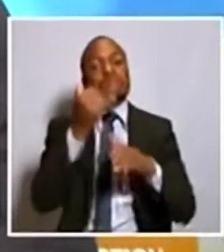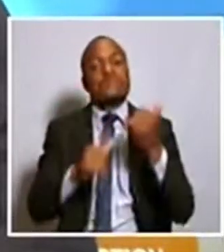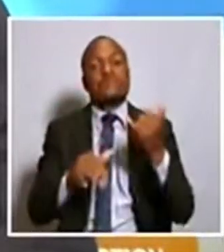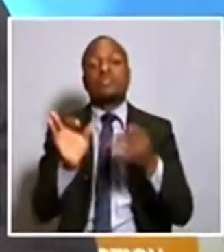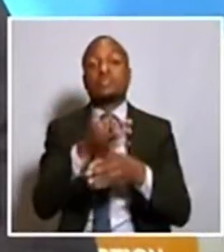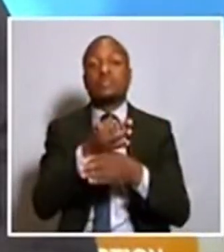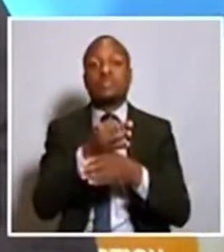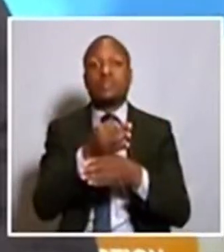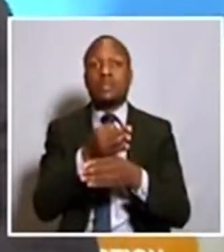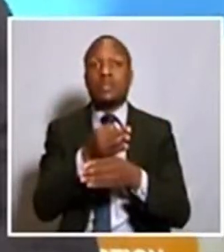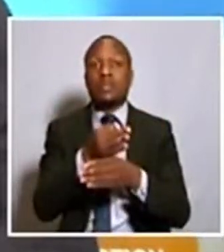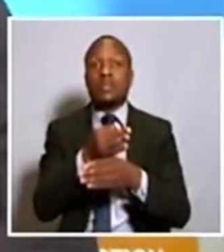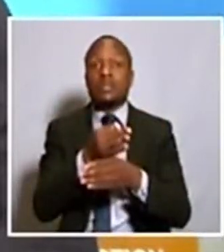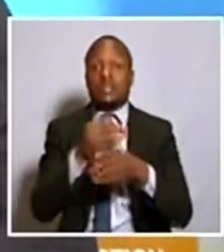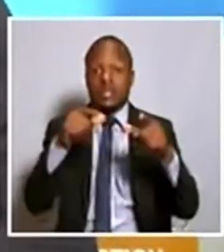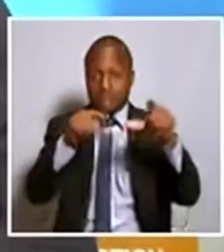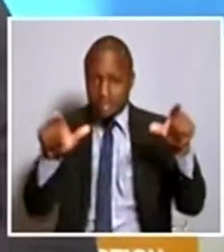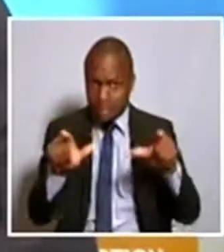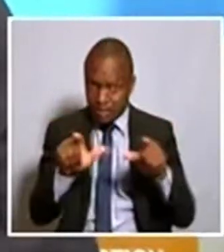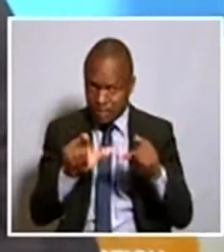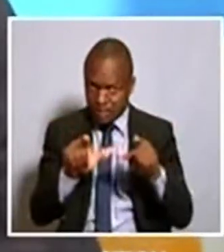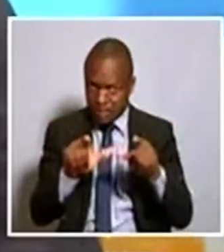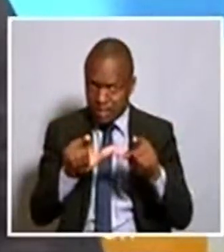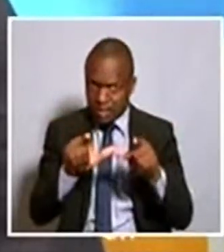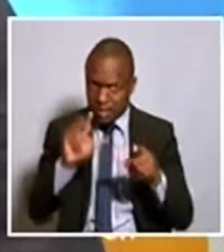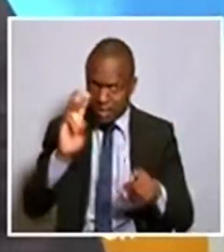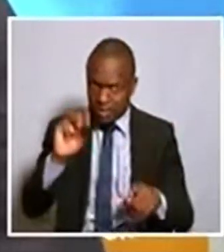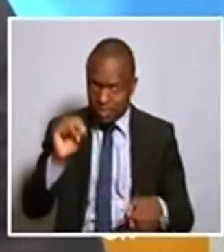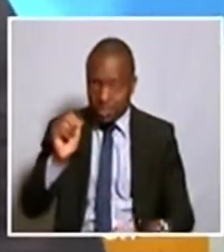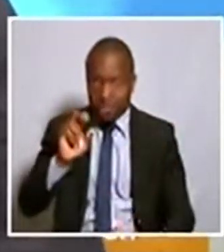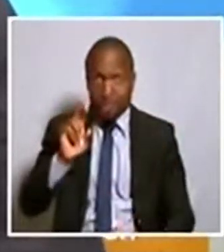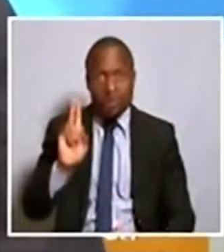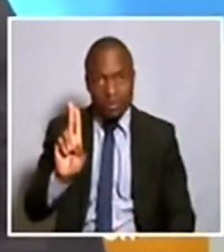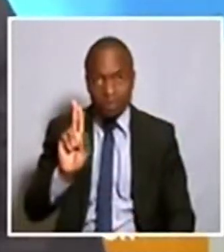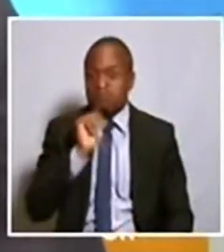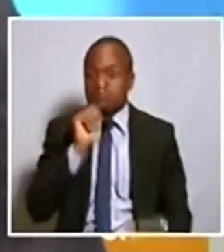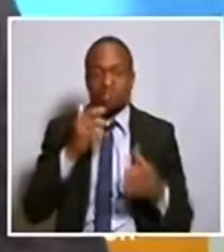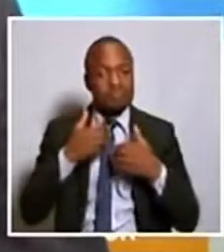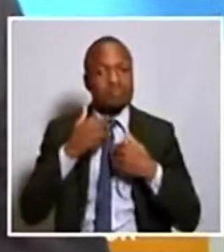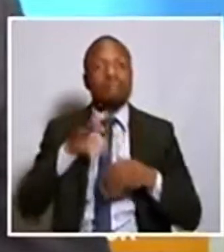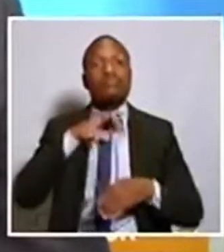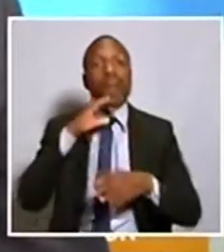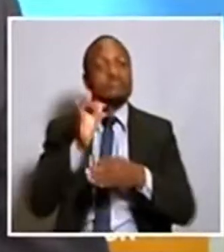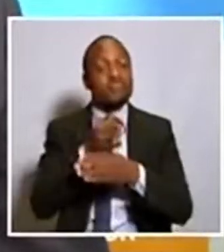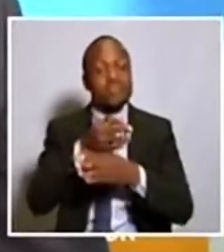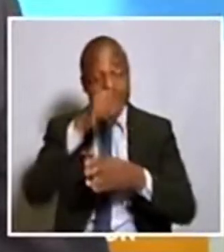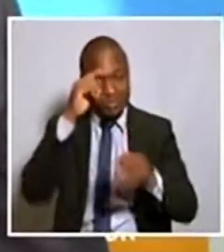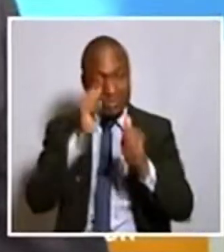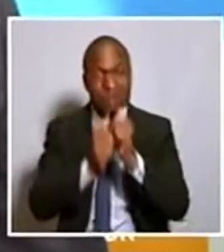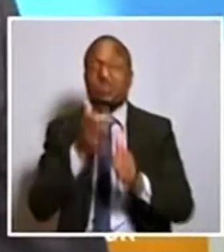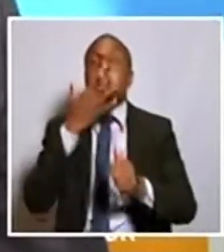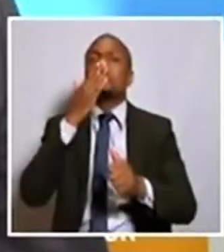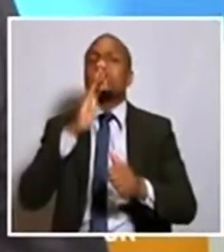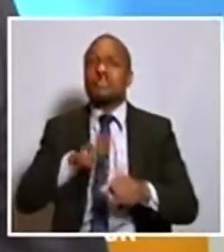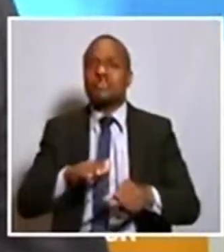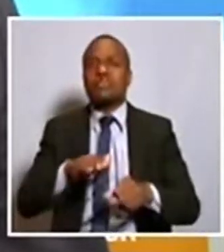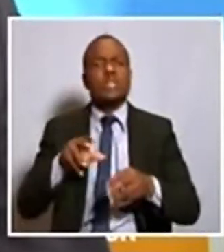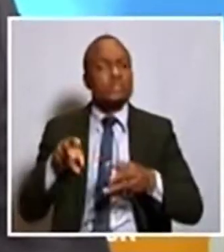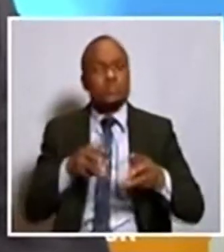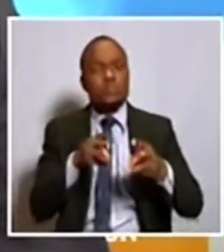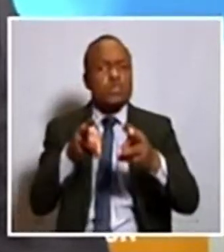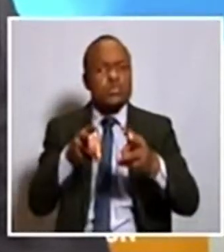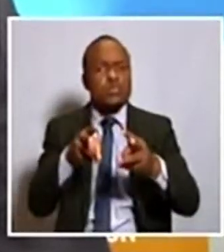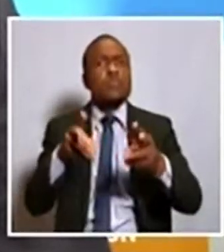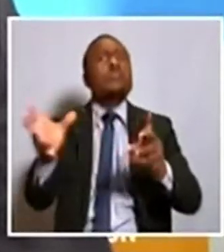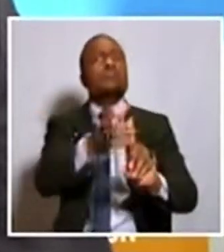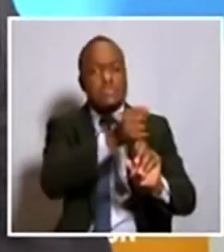in Lake Meru, you've seen already that we don't have enough fish because of the bad, method of fishing.